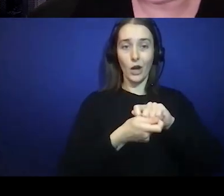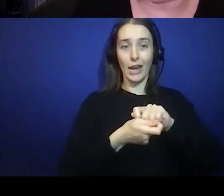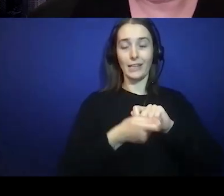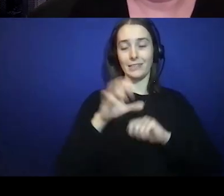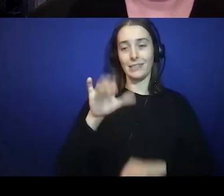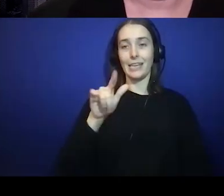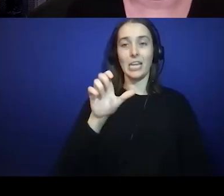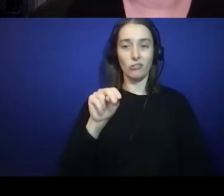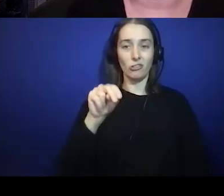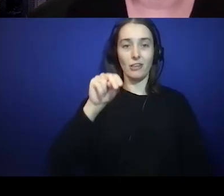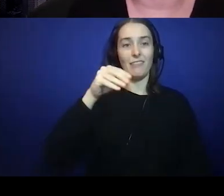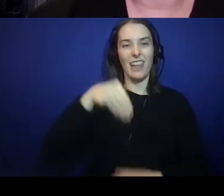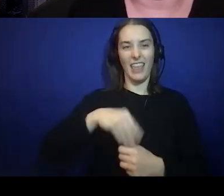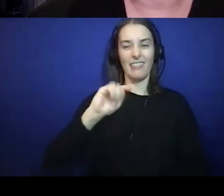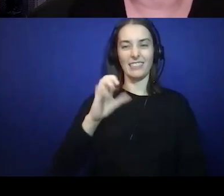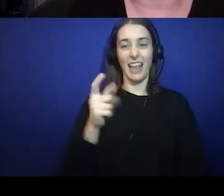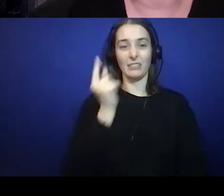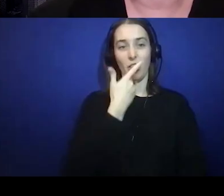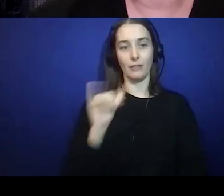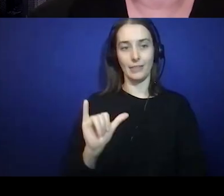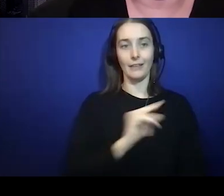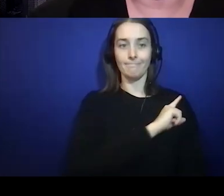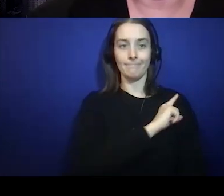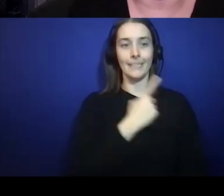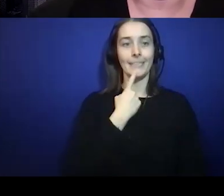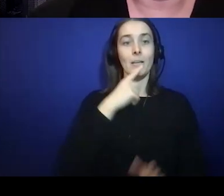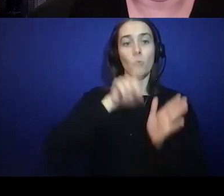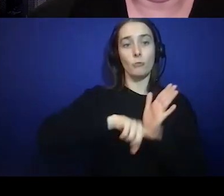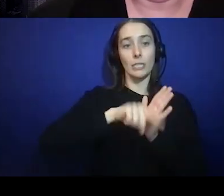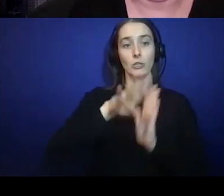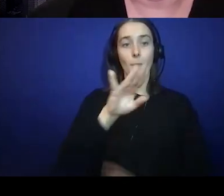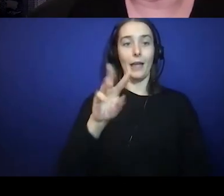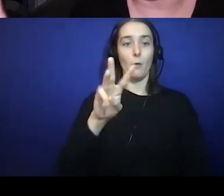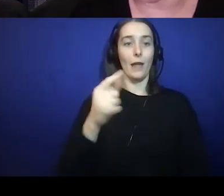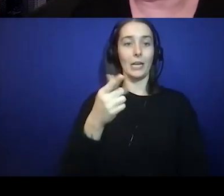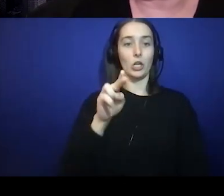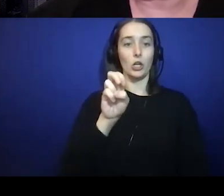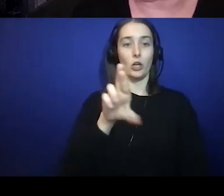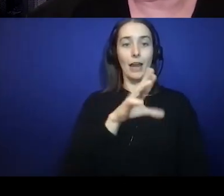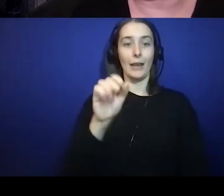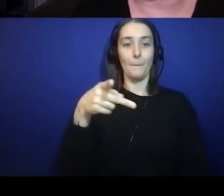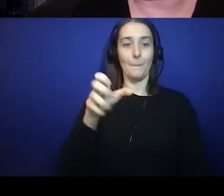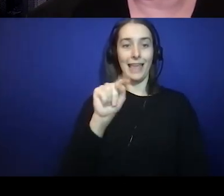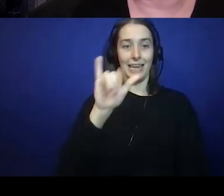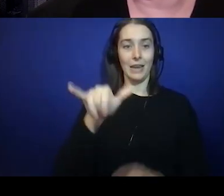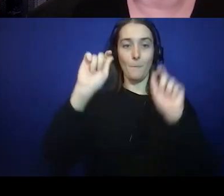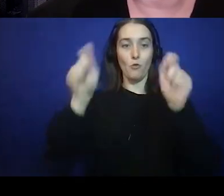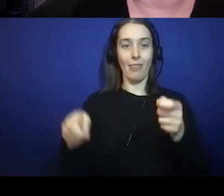might look like. In this case, it says research by Wegner and Petty, and then in parentheses the